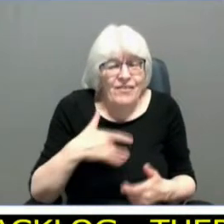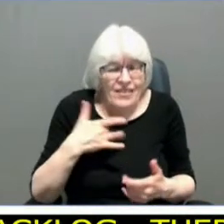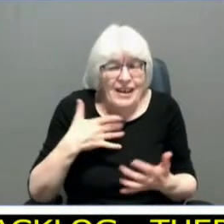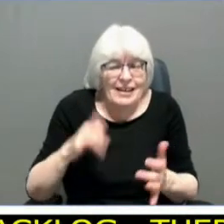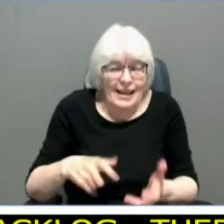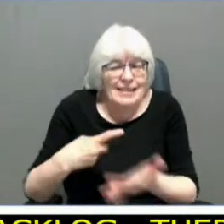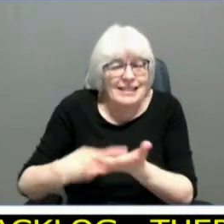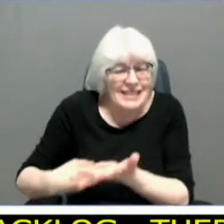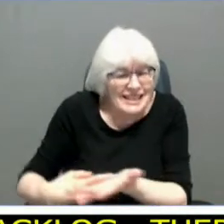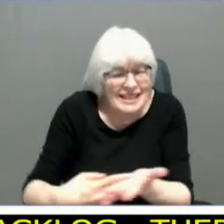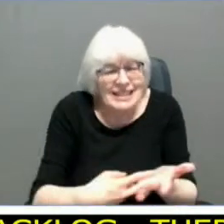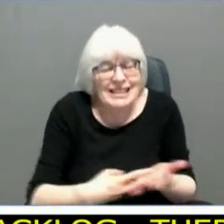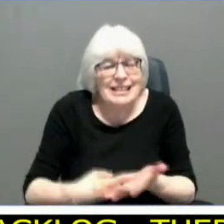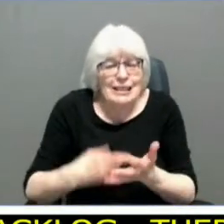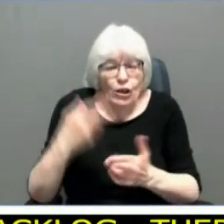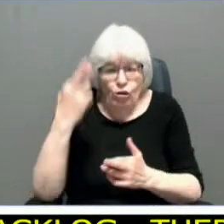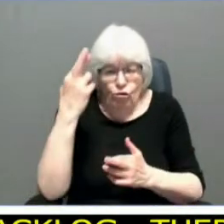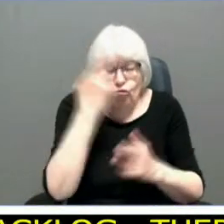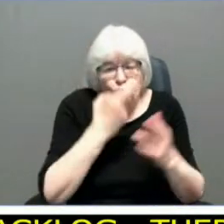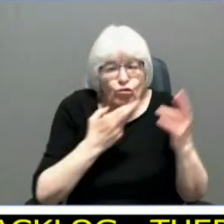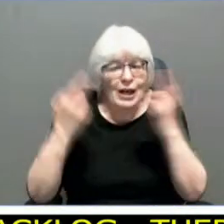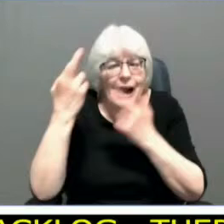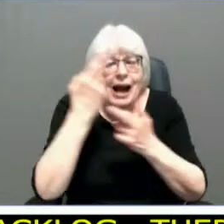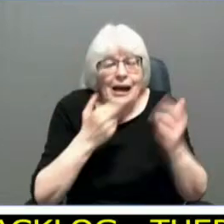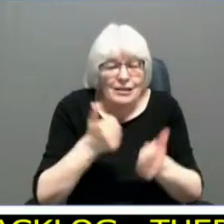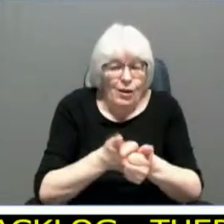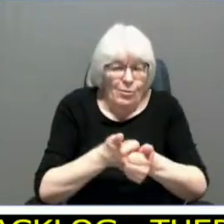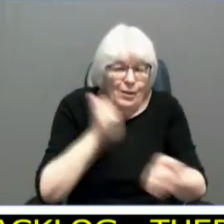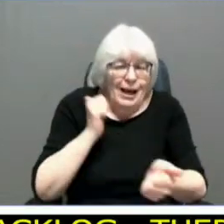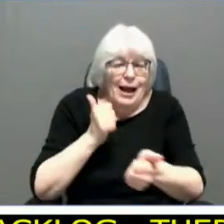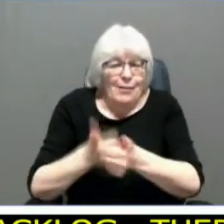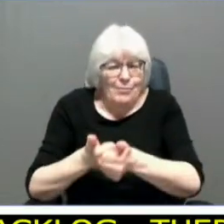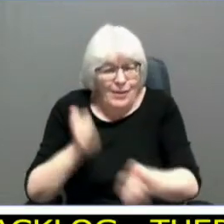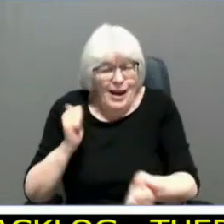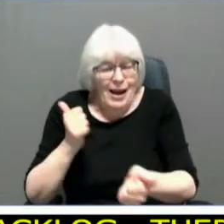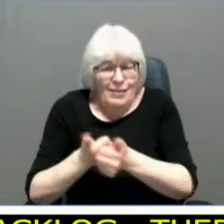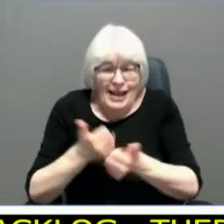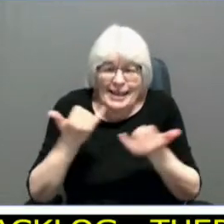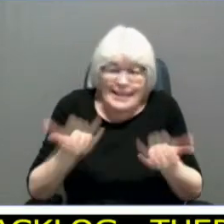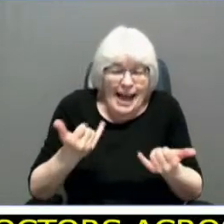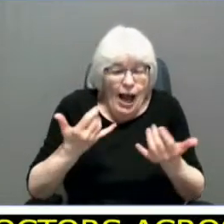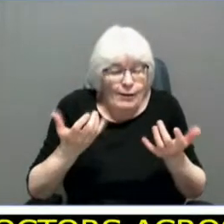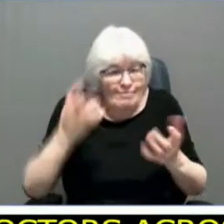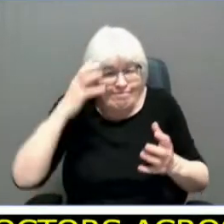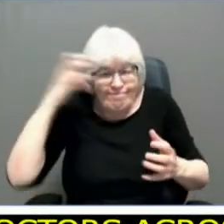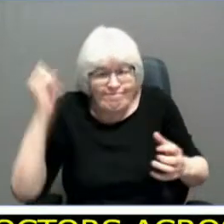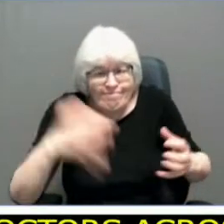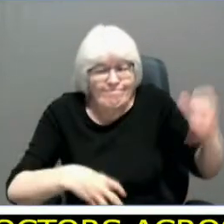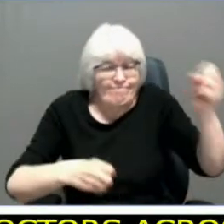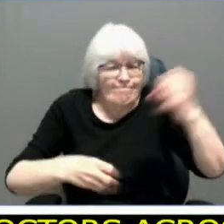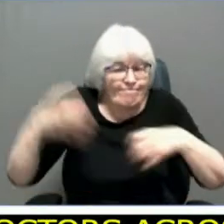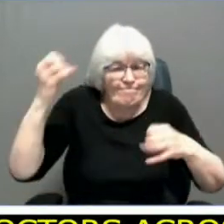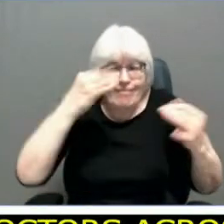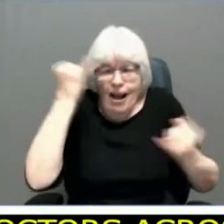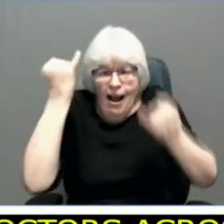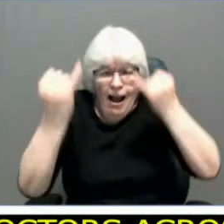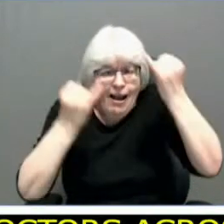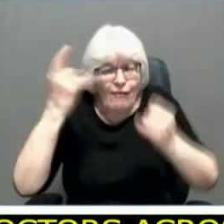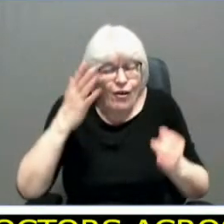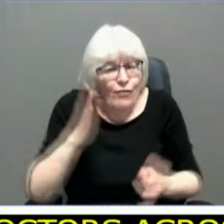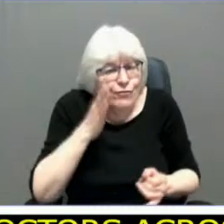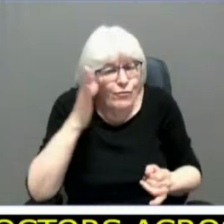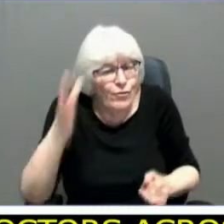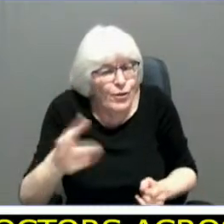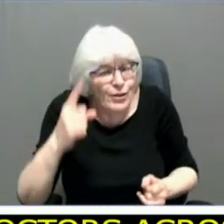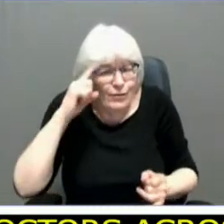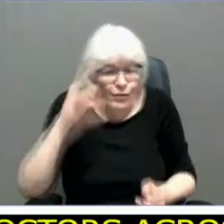We've shared ideas moving forward, and we've also shared the idea of mobility of surgeons, physicians, and